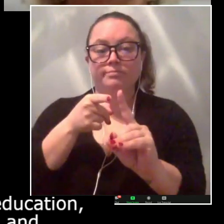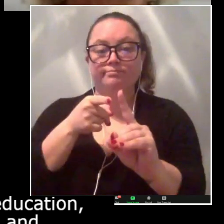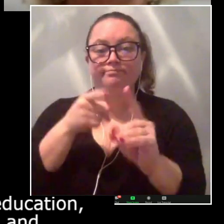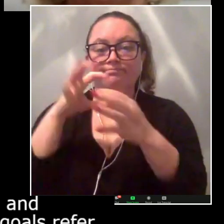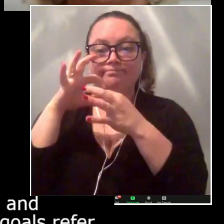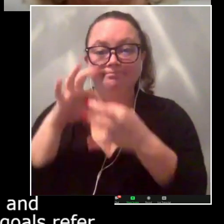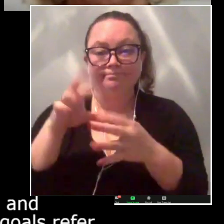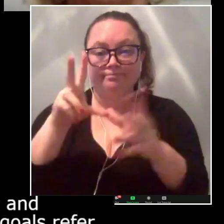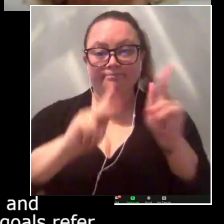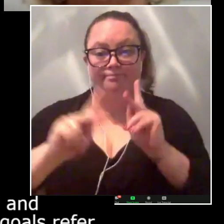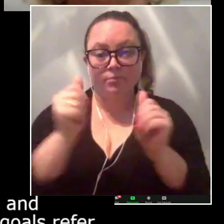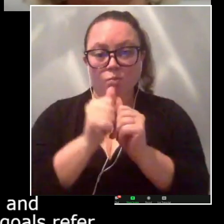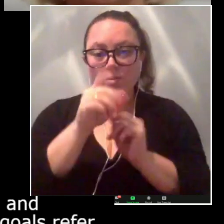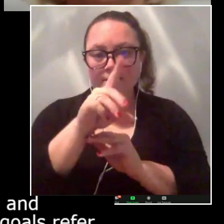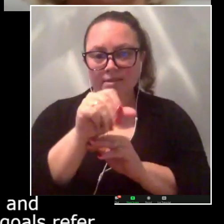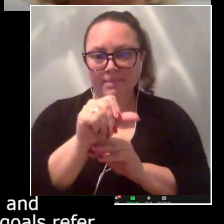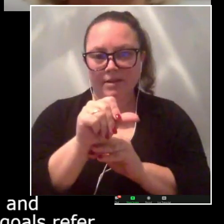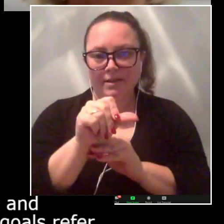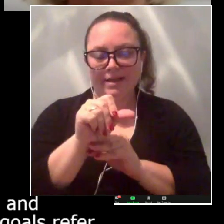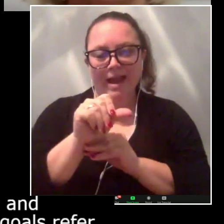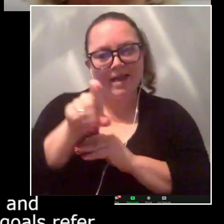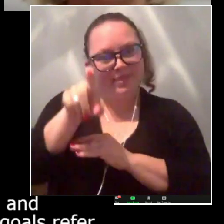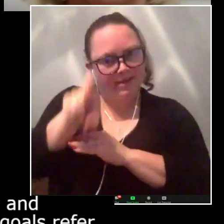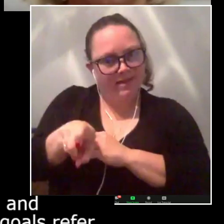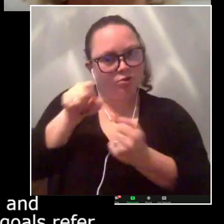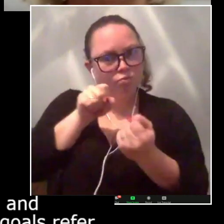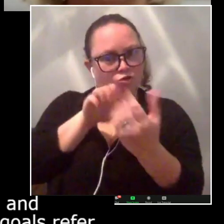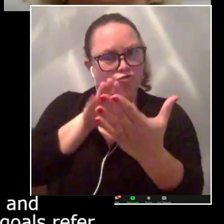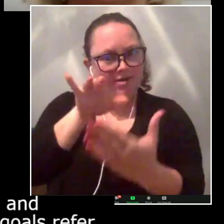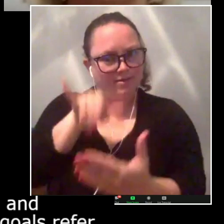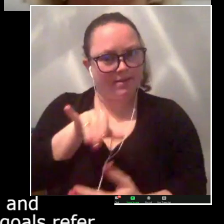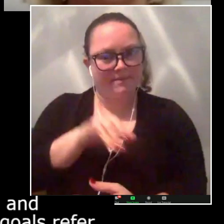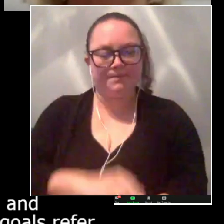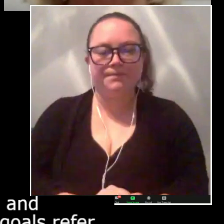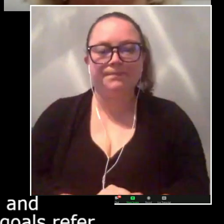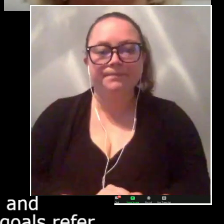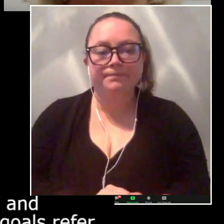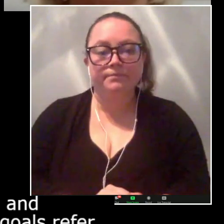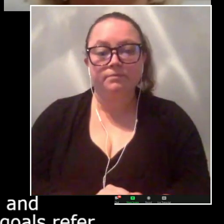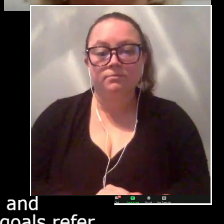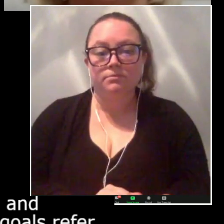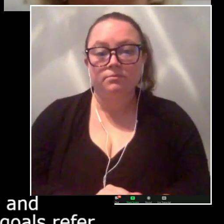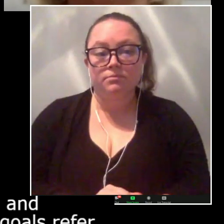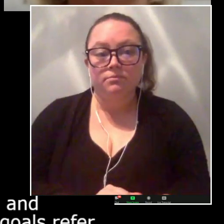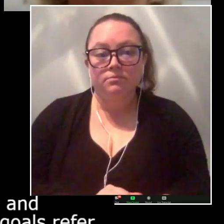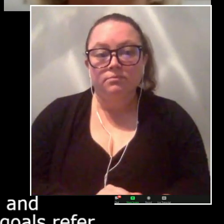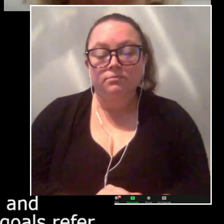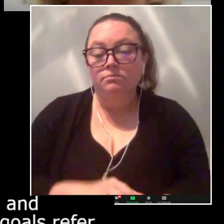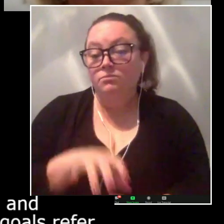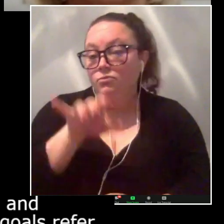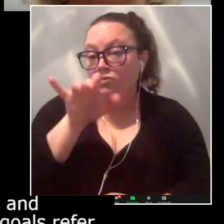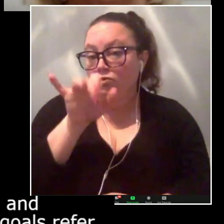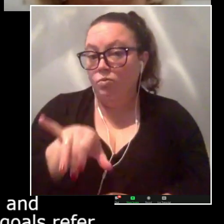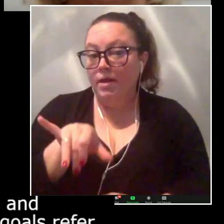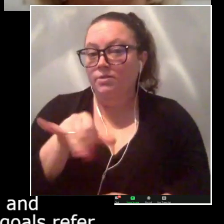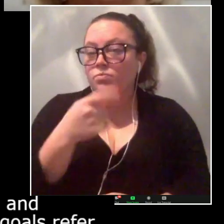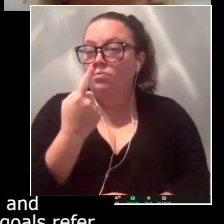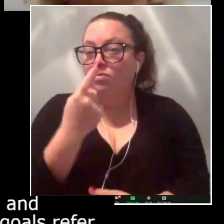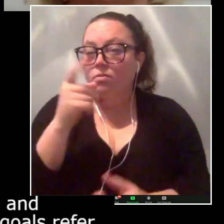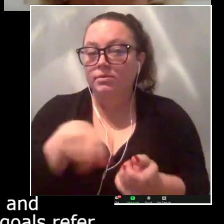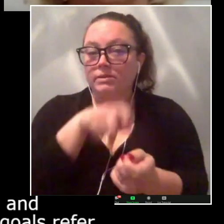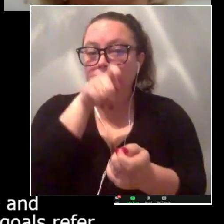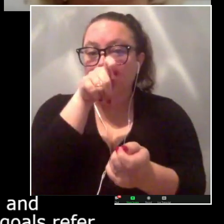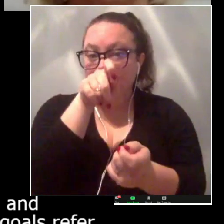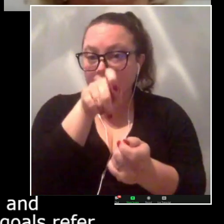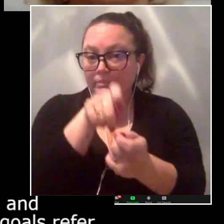the need to address that. So that's one particular driver. Can